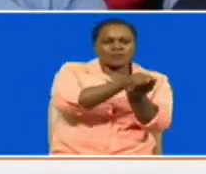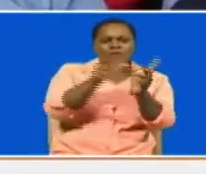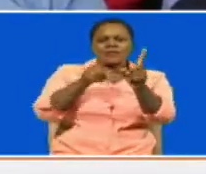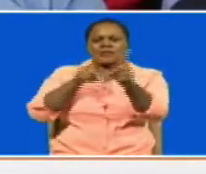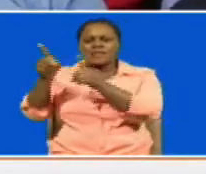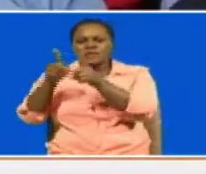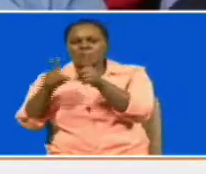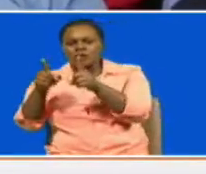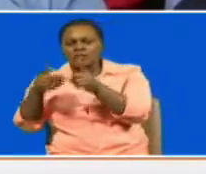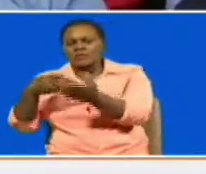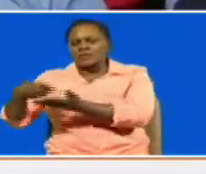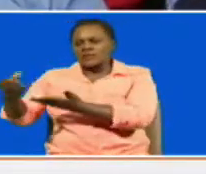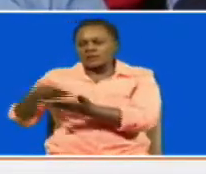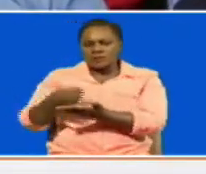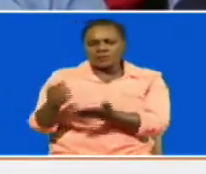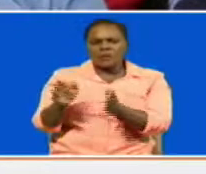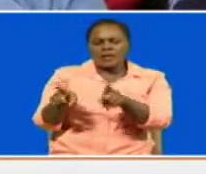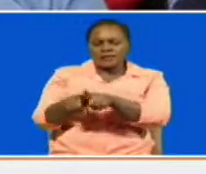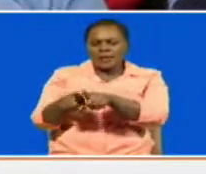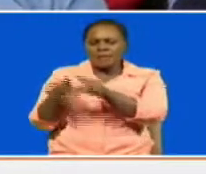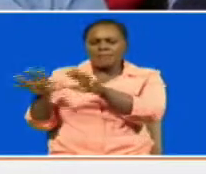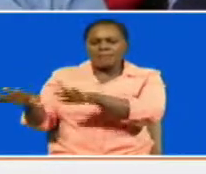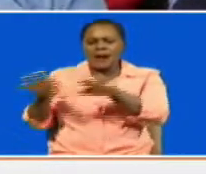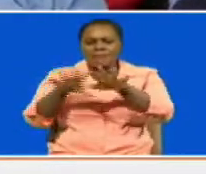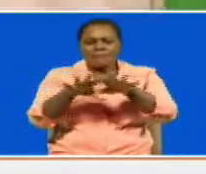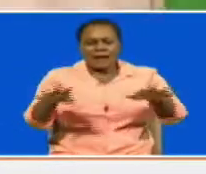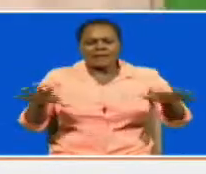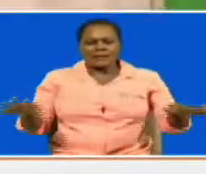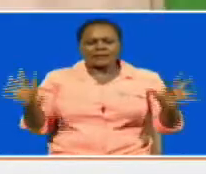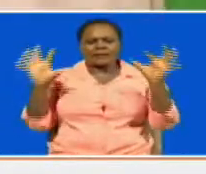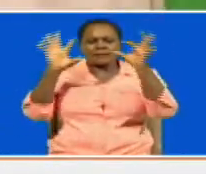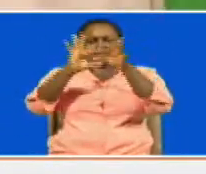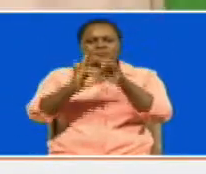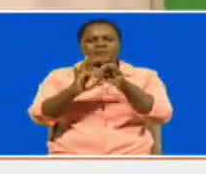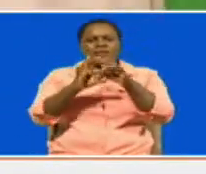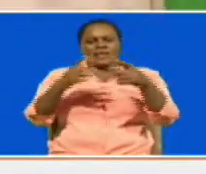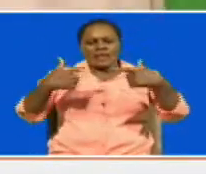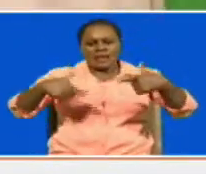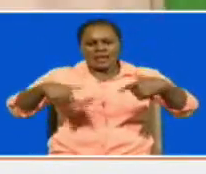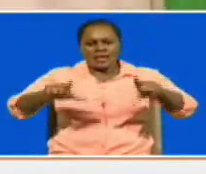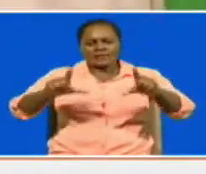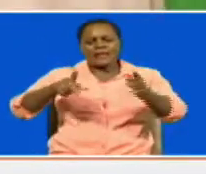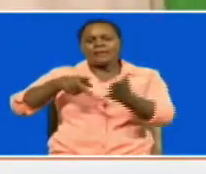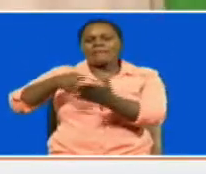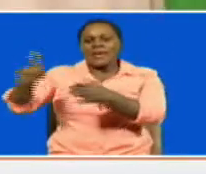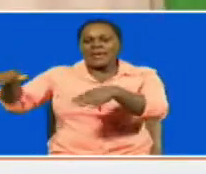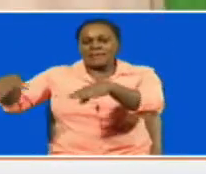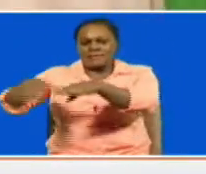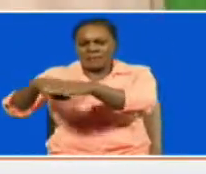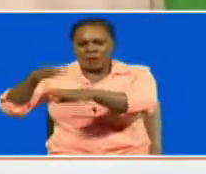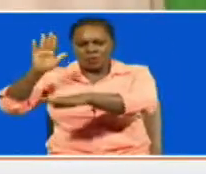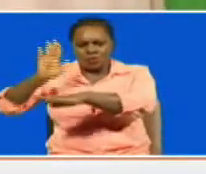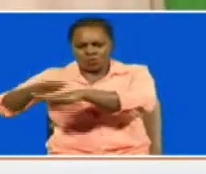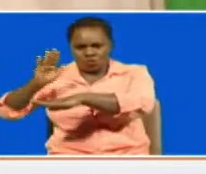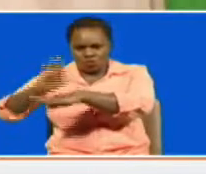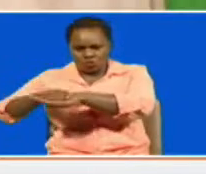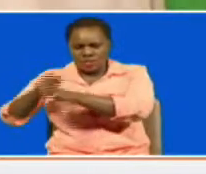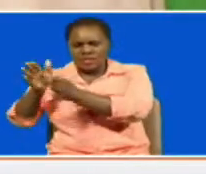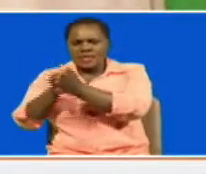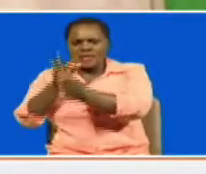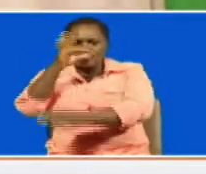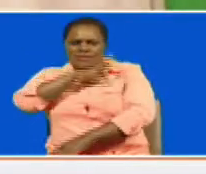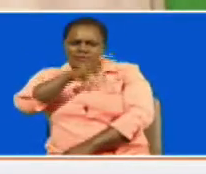transport, distribution, and market linkages. So let us pay members reasonable